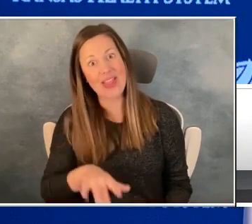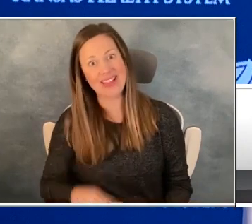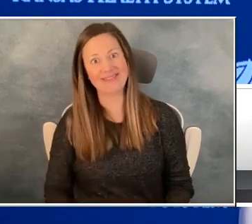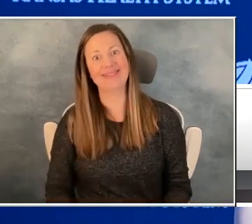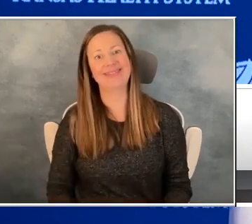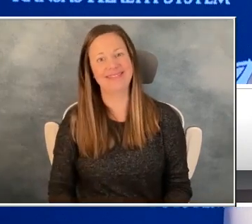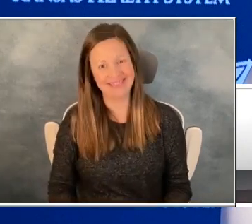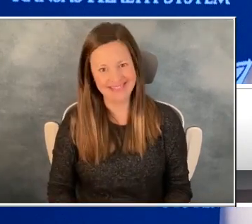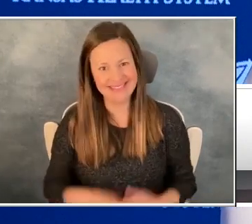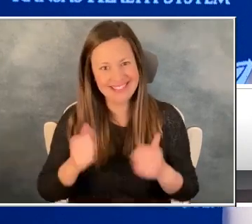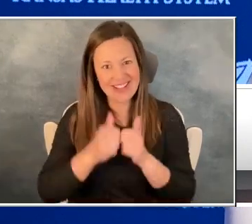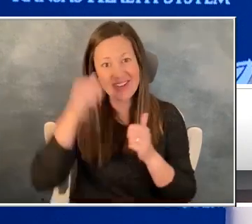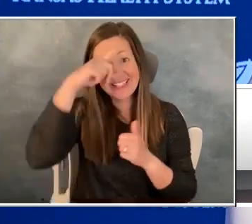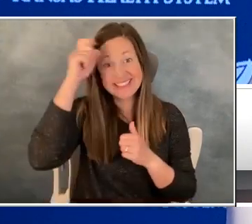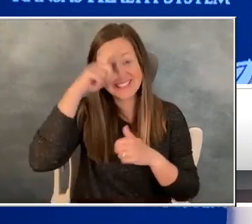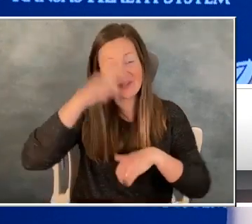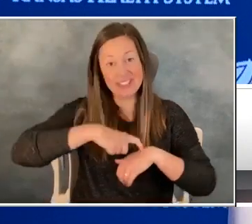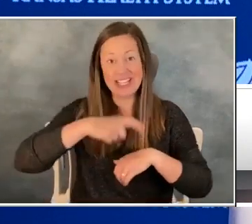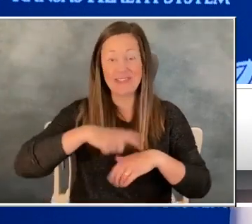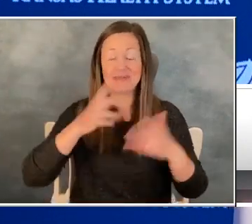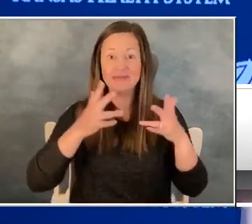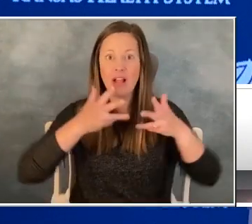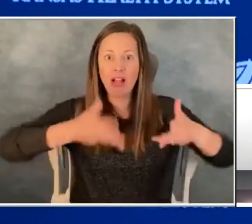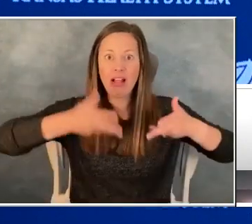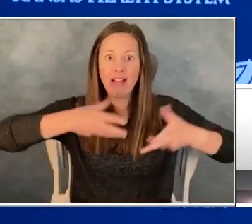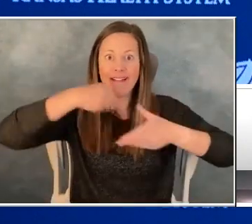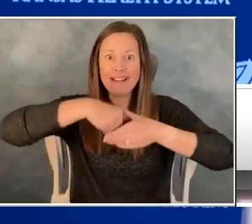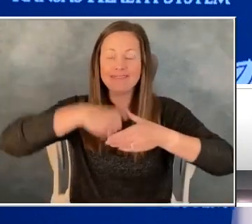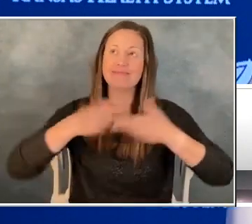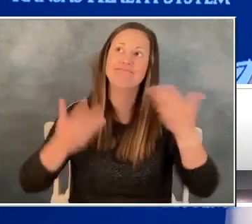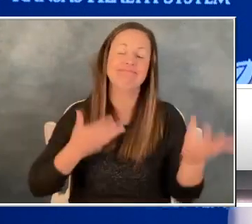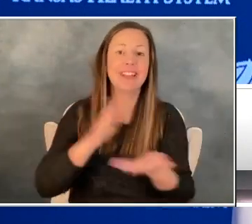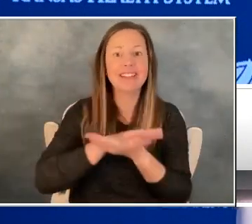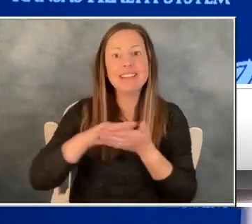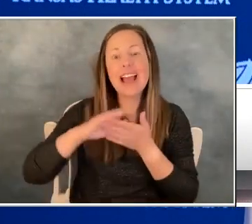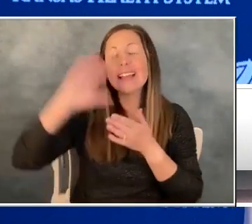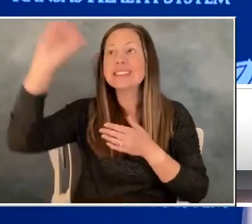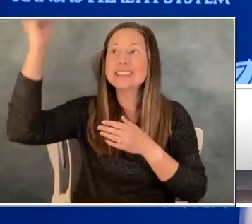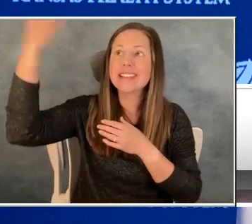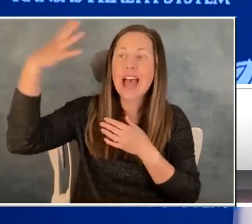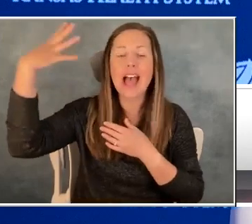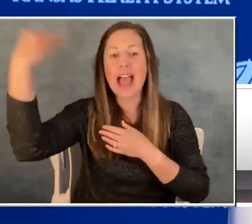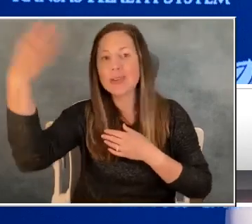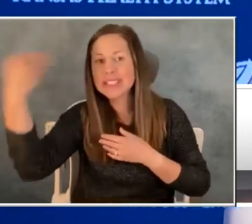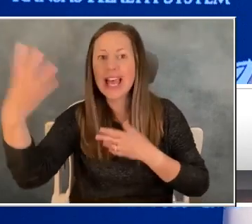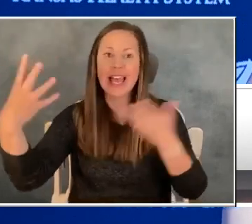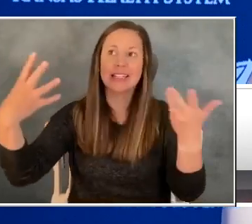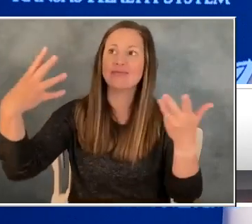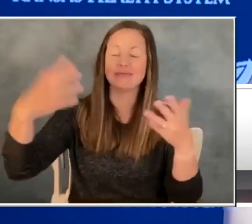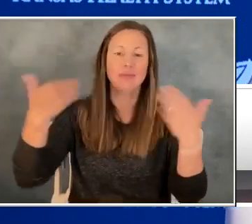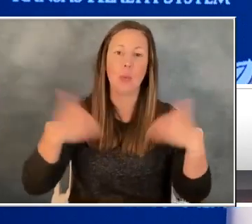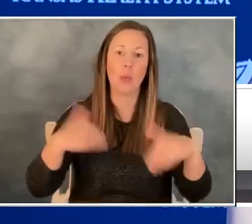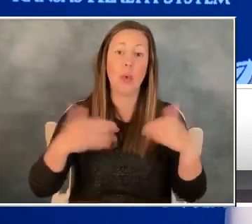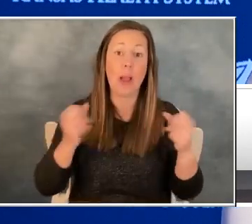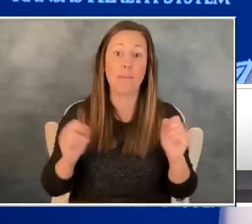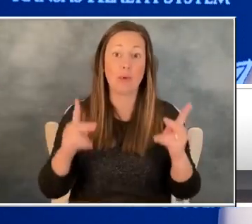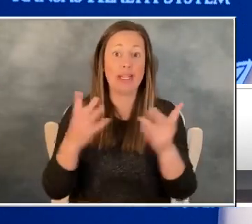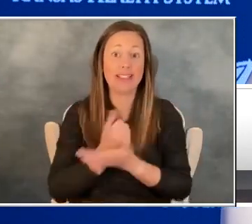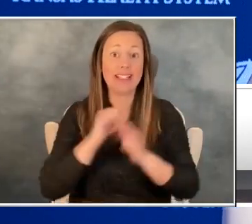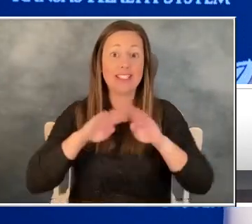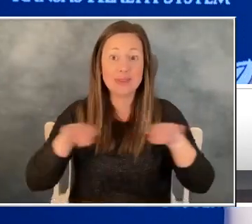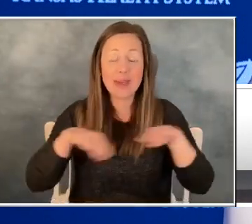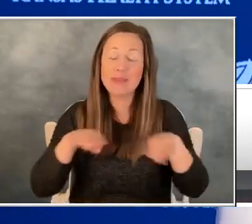keep a kid indoors when you have the nice sun outside and the opportunity to go out swimming. It's really